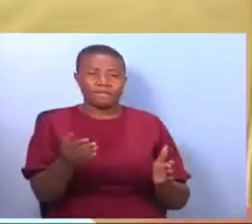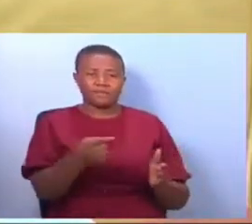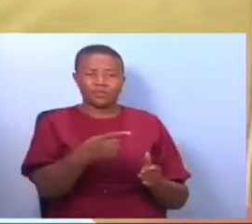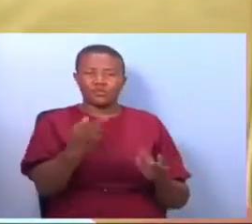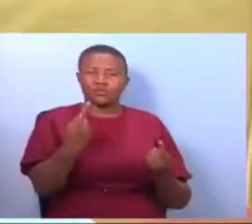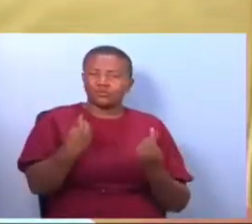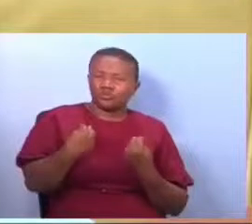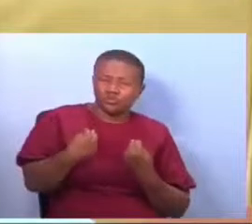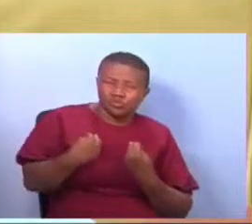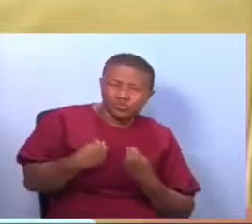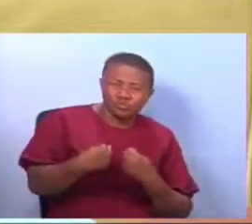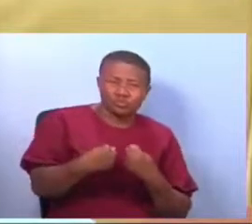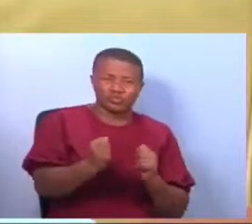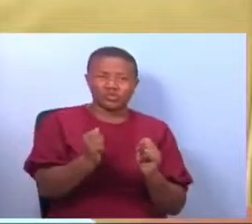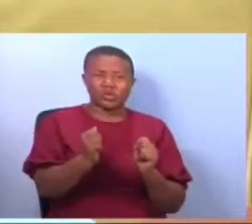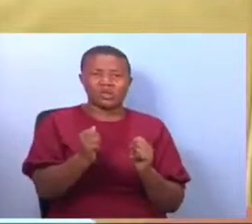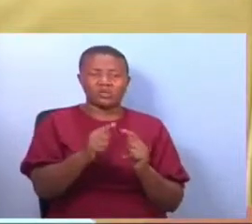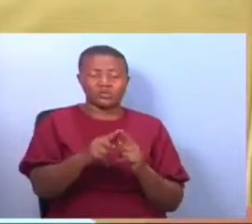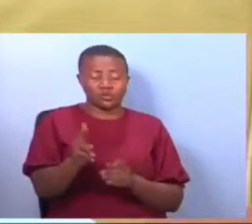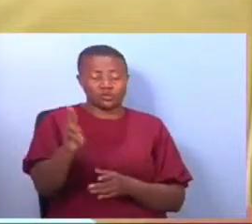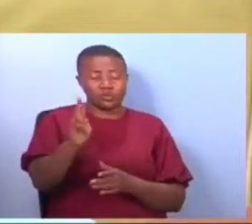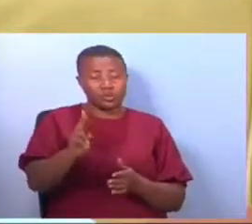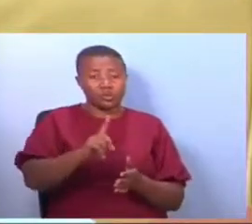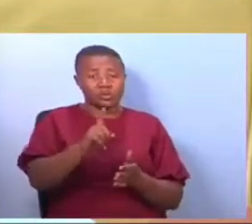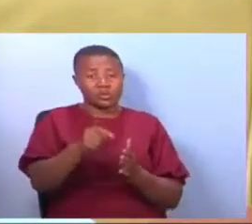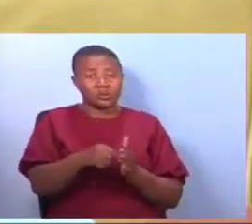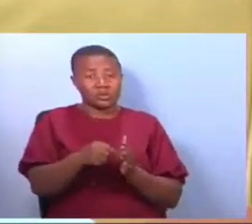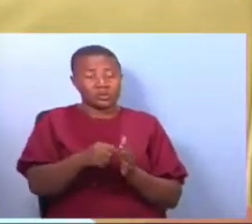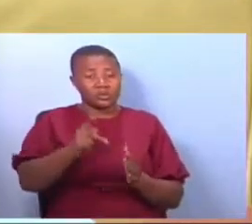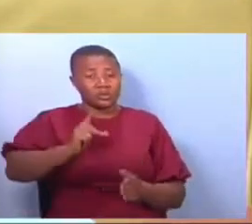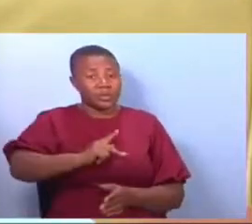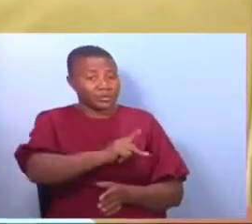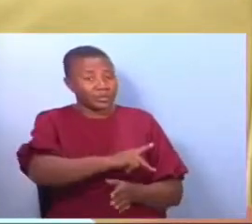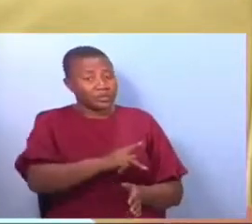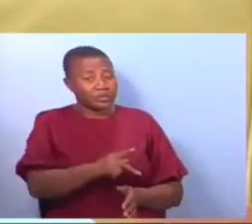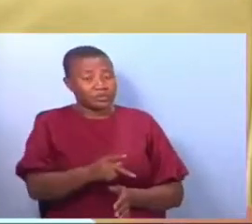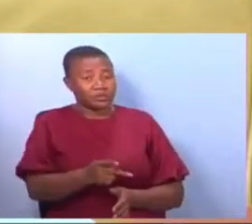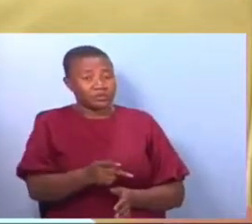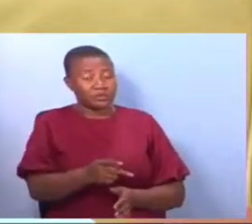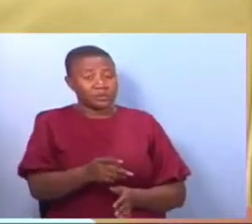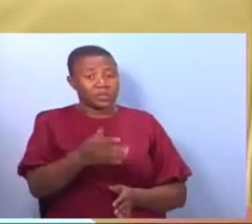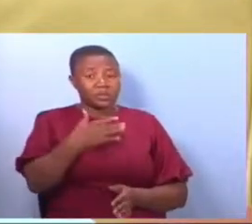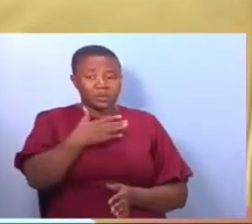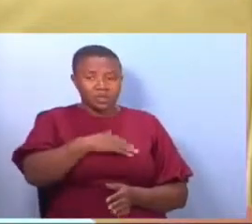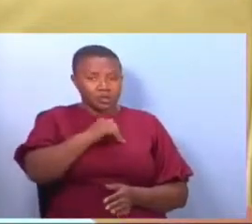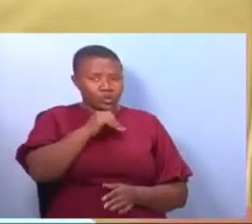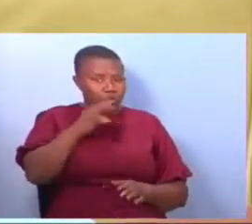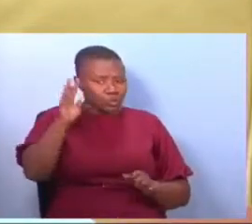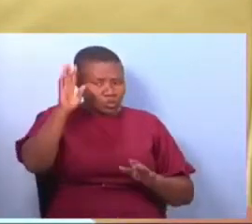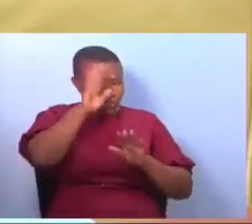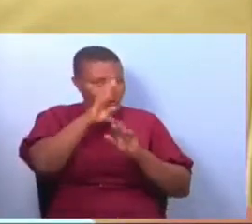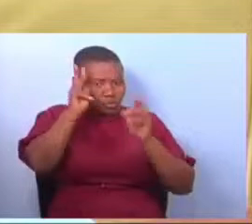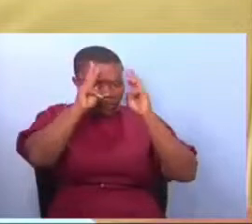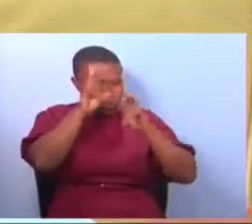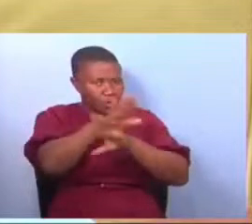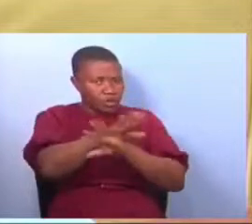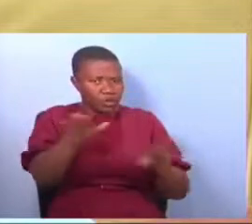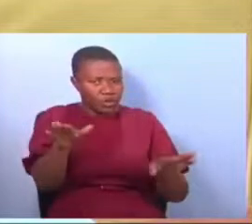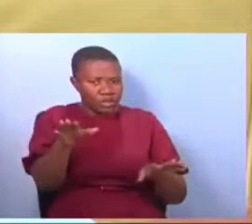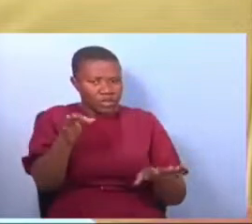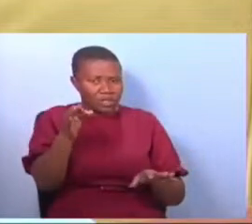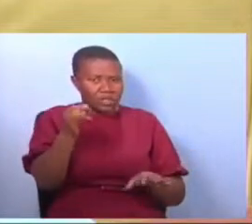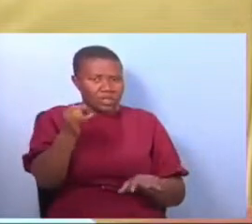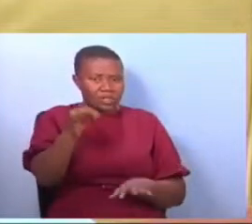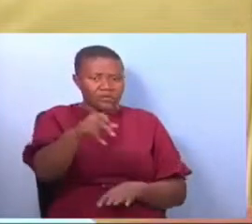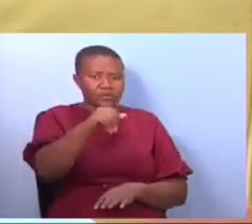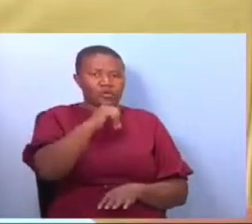of this parliament. Don't be too worried if you don't get the opportunity to clear